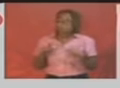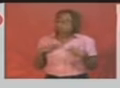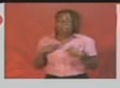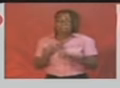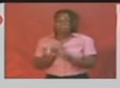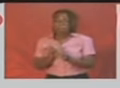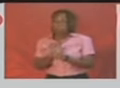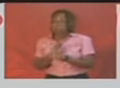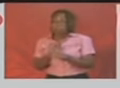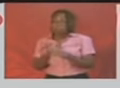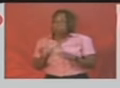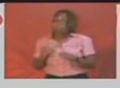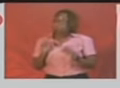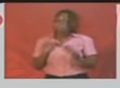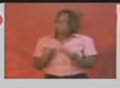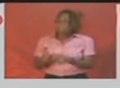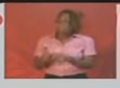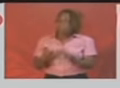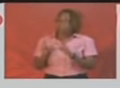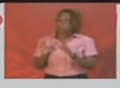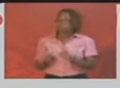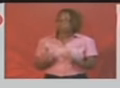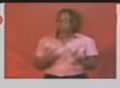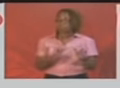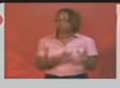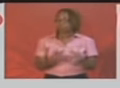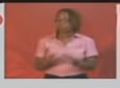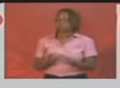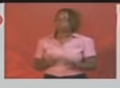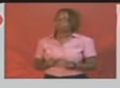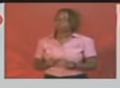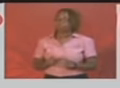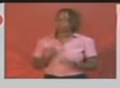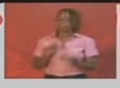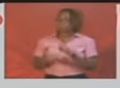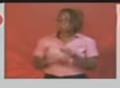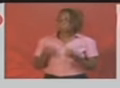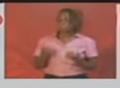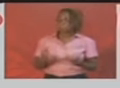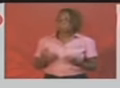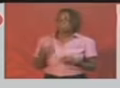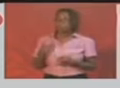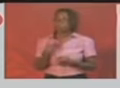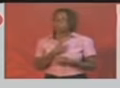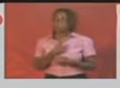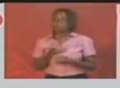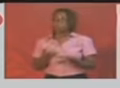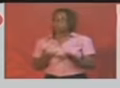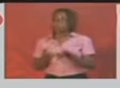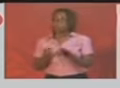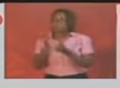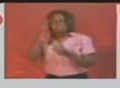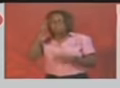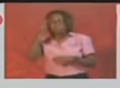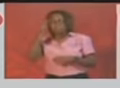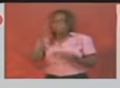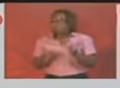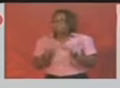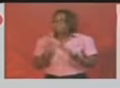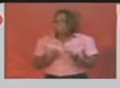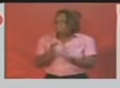second question, you asked about use of different vaccines. So if we do get the AstraZeneca vaccine plus the Pfizer